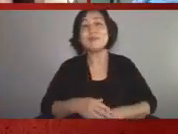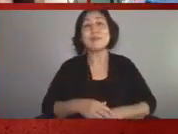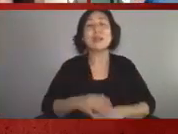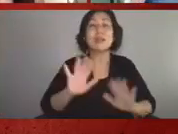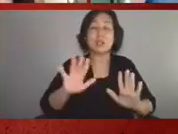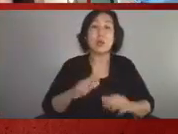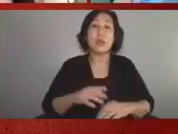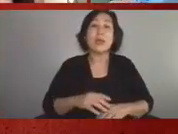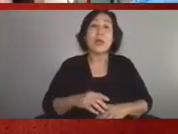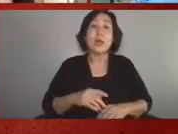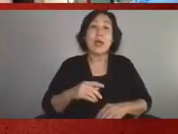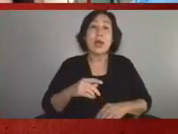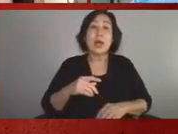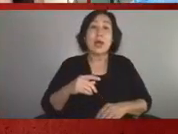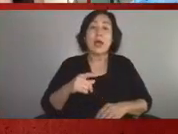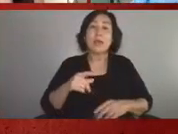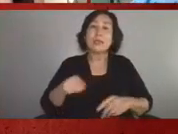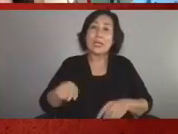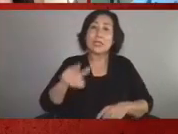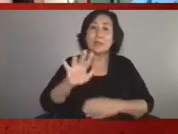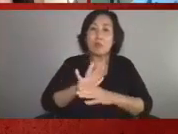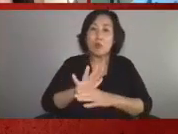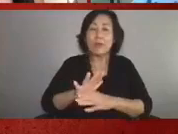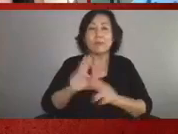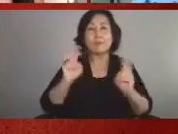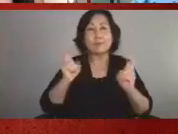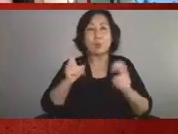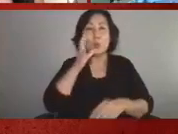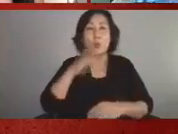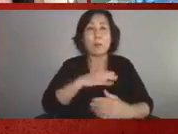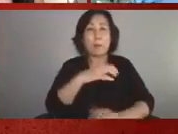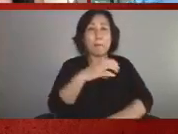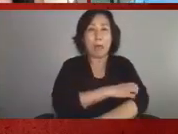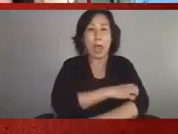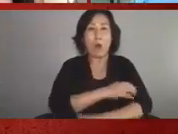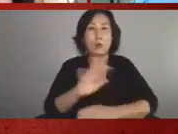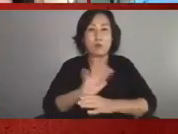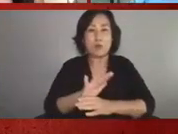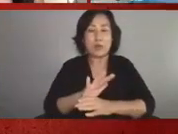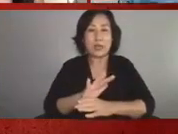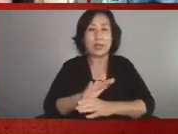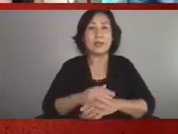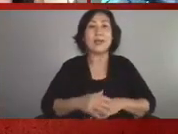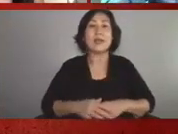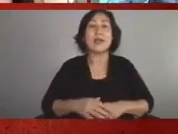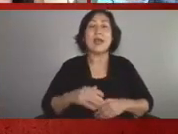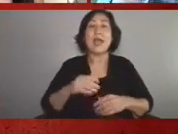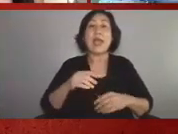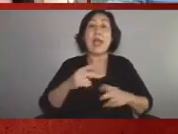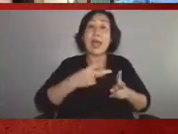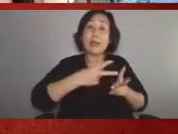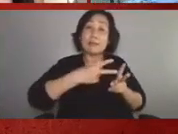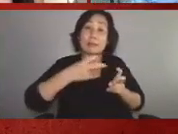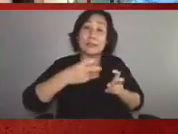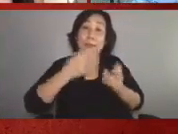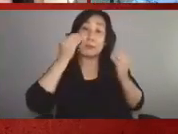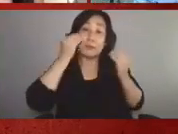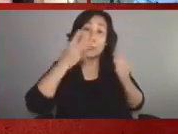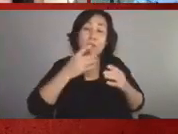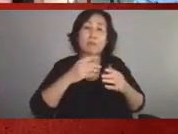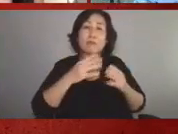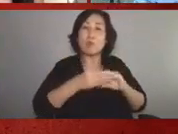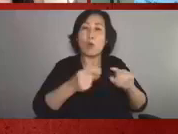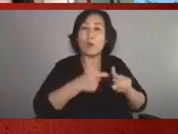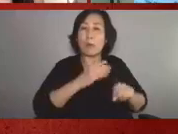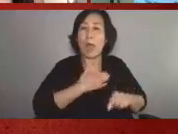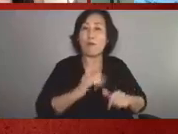Aside from being a woman power movie and it's getting some of the material from our original animated